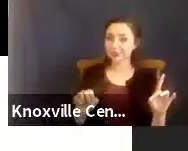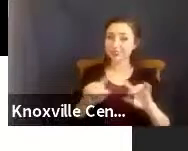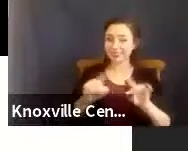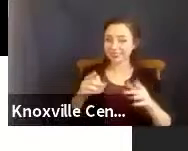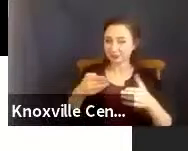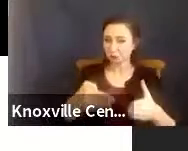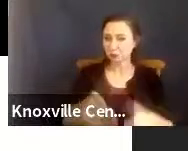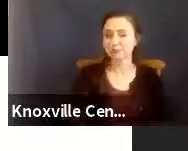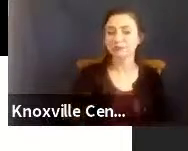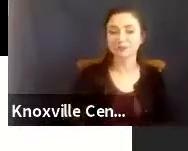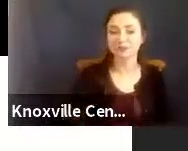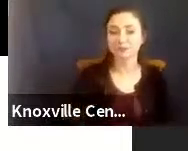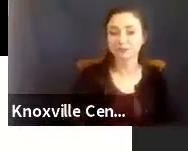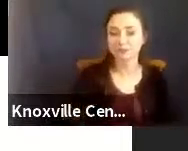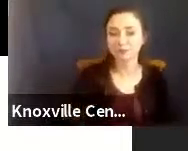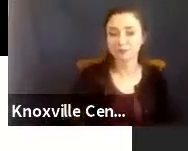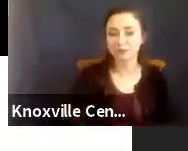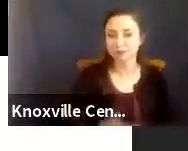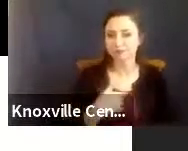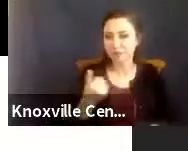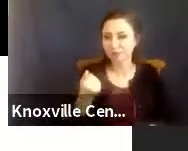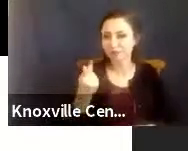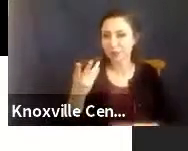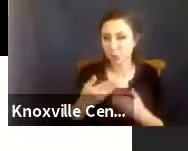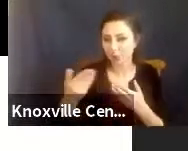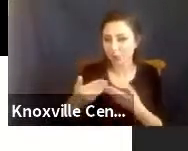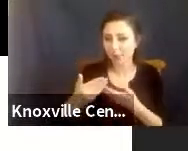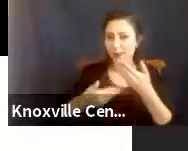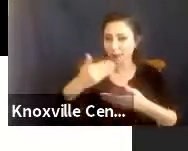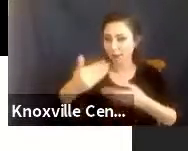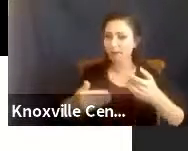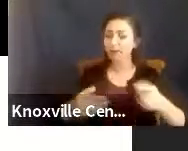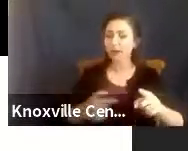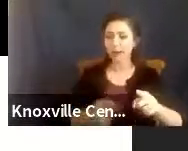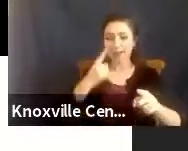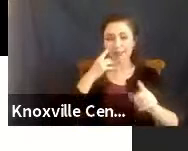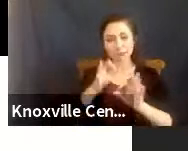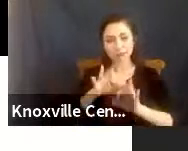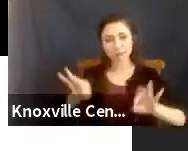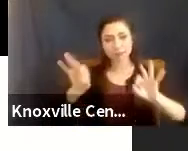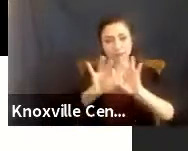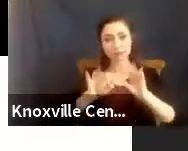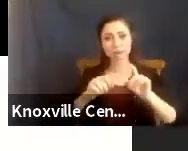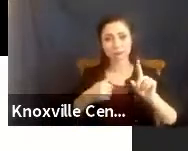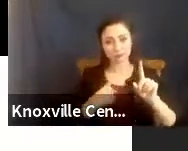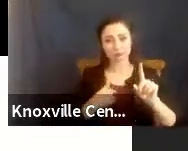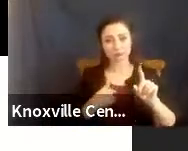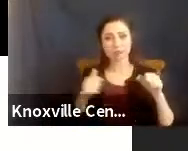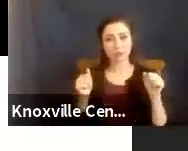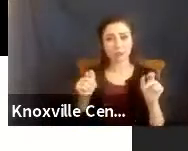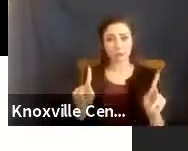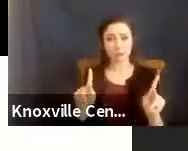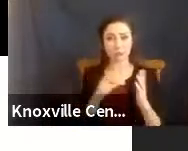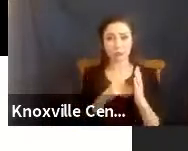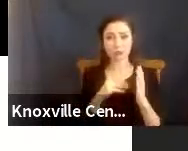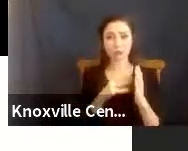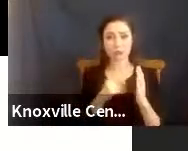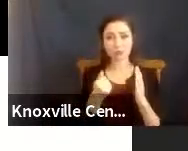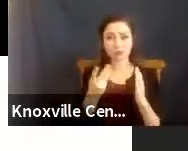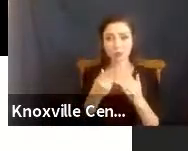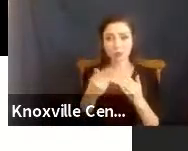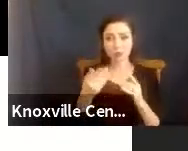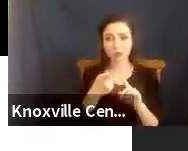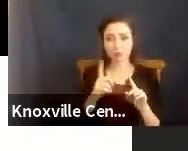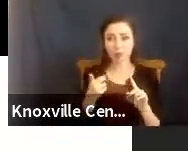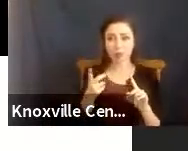I'll have just a few things along the way that I think are pertinent from, I had the opportunity to learn a few things from